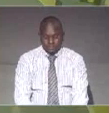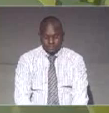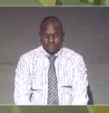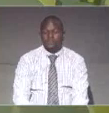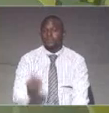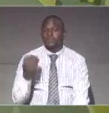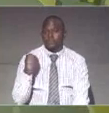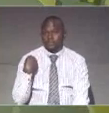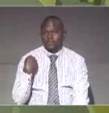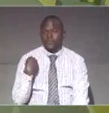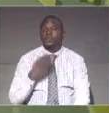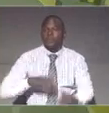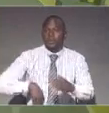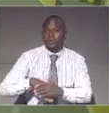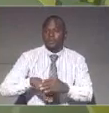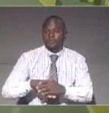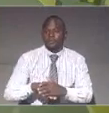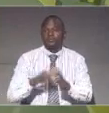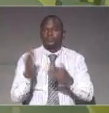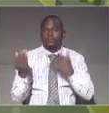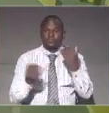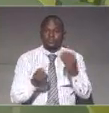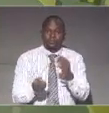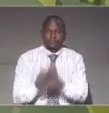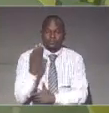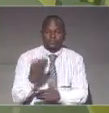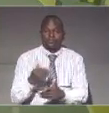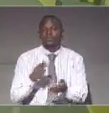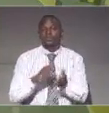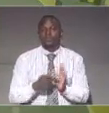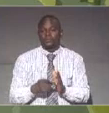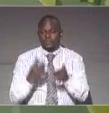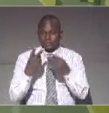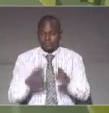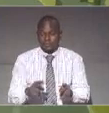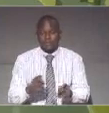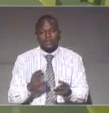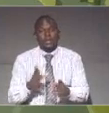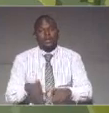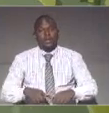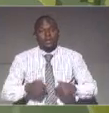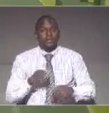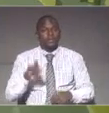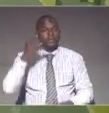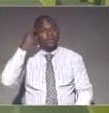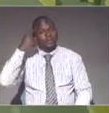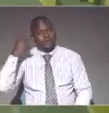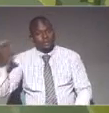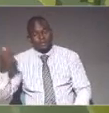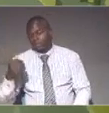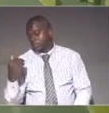The Former Footballers Initiative, which is a relatively new project, has started realizing its dream of aiding